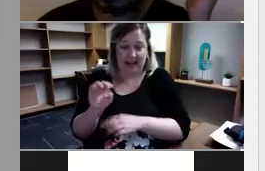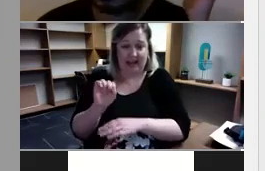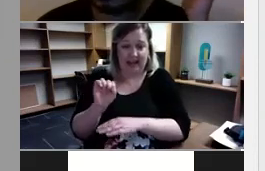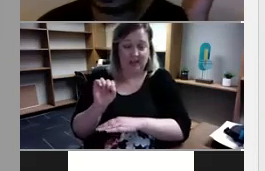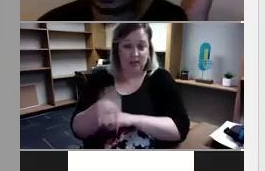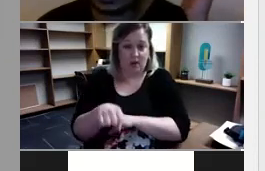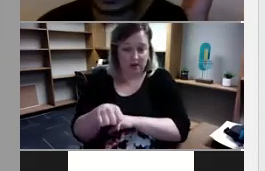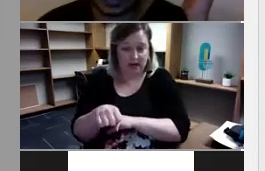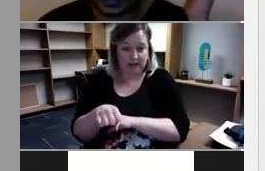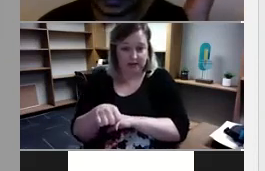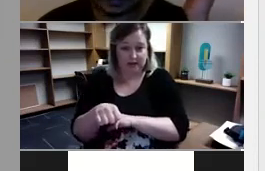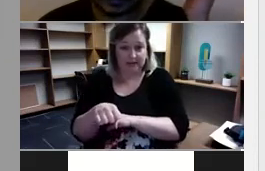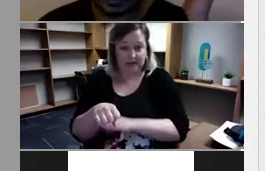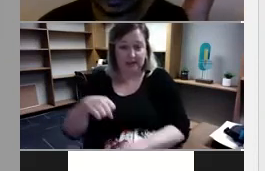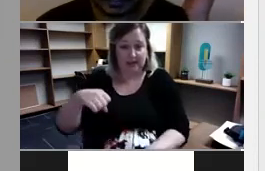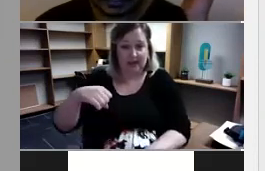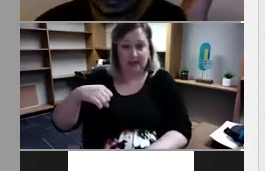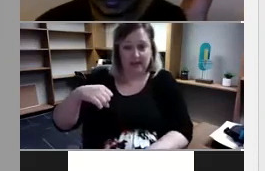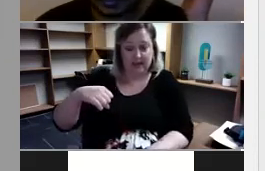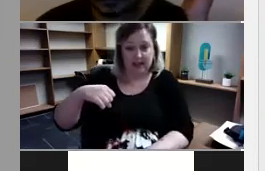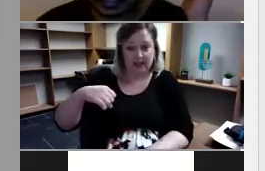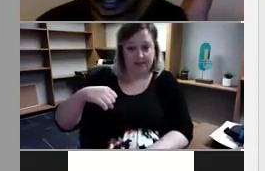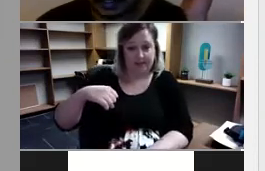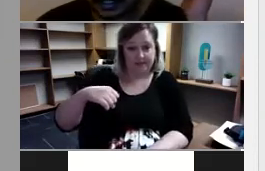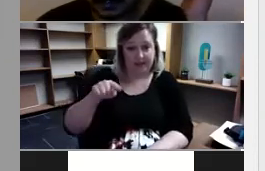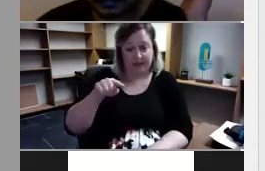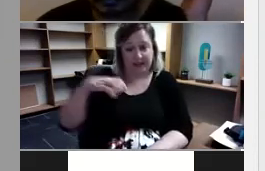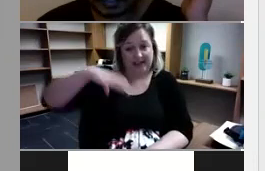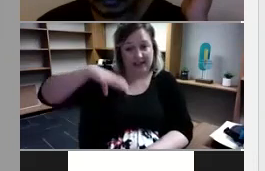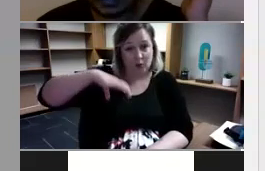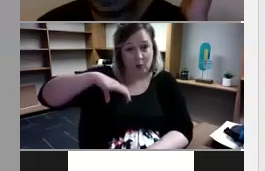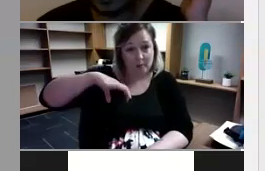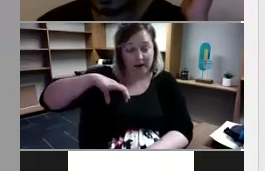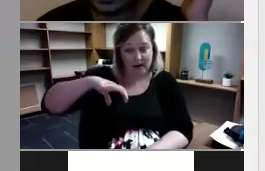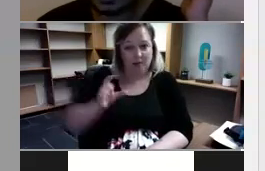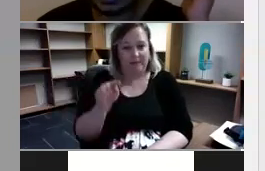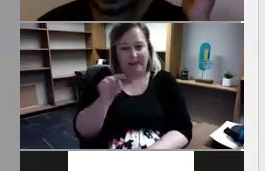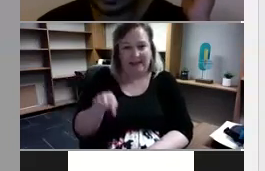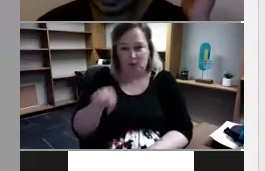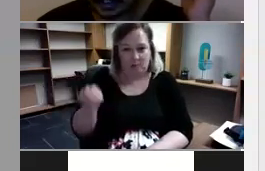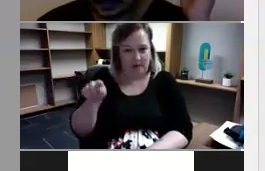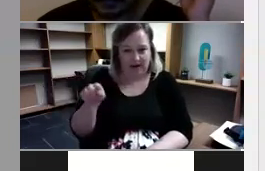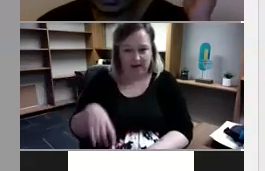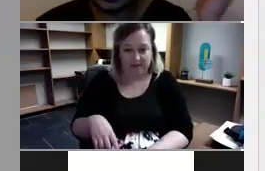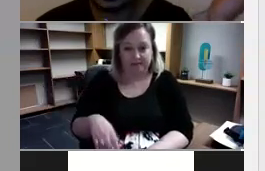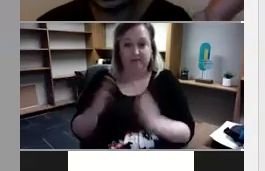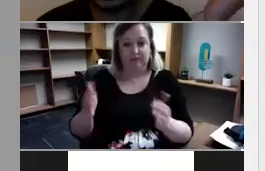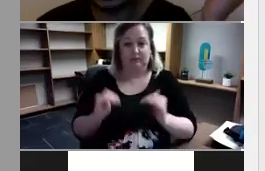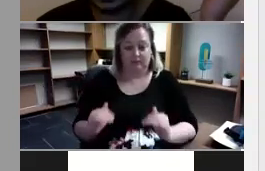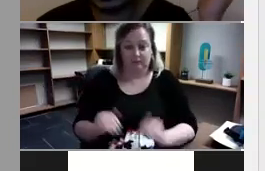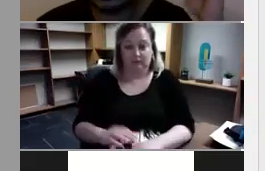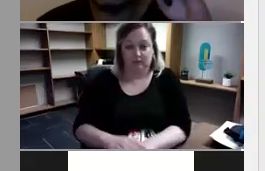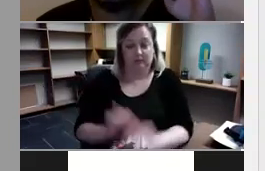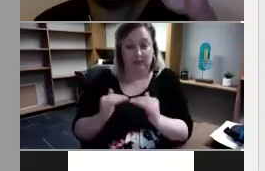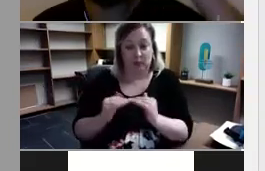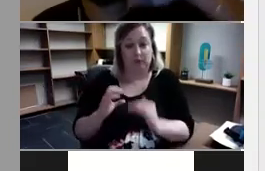again, case 3 applies. Similarly, here we have log base BA equals to 0. So n